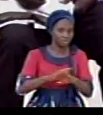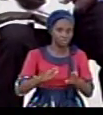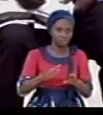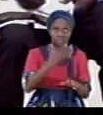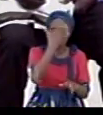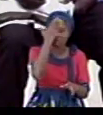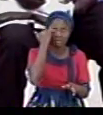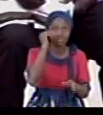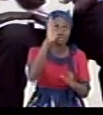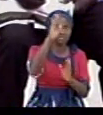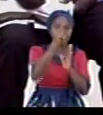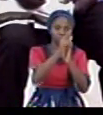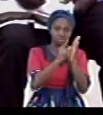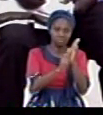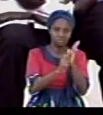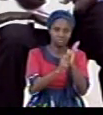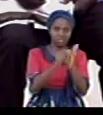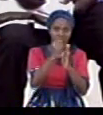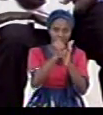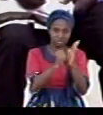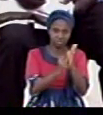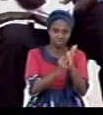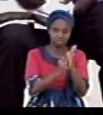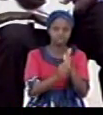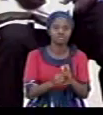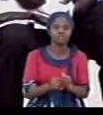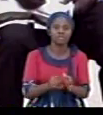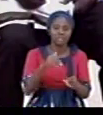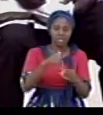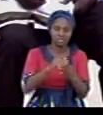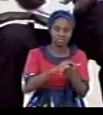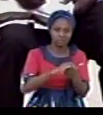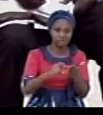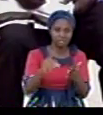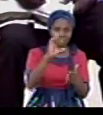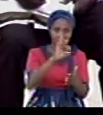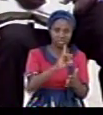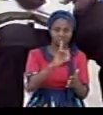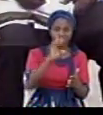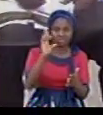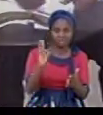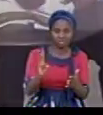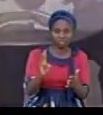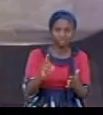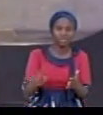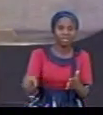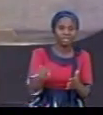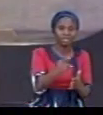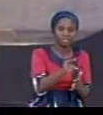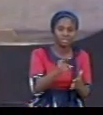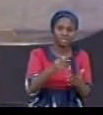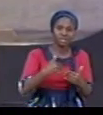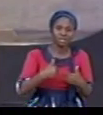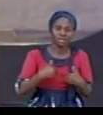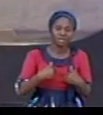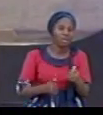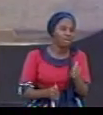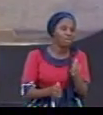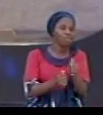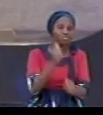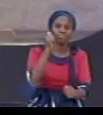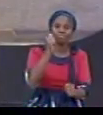statutes. Look at verse 87. They have almost consumed me upon